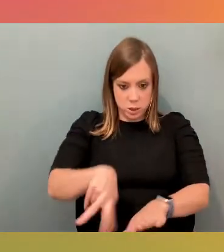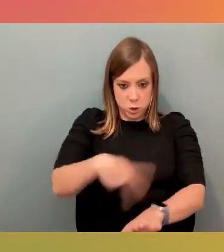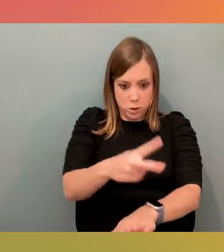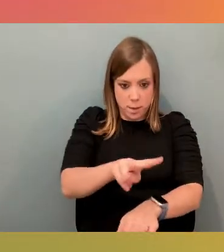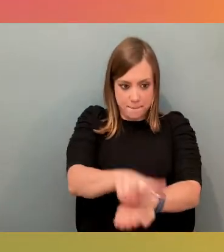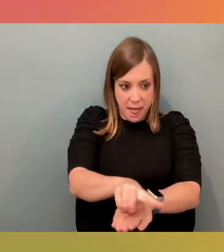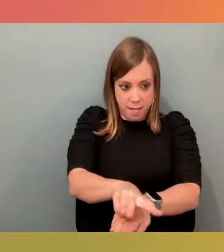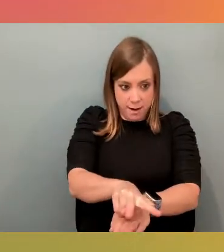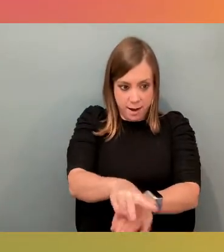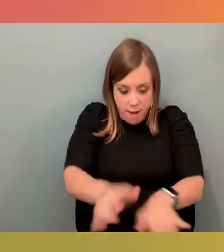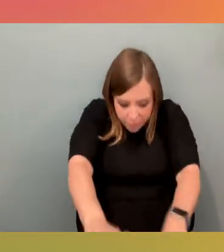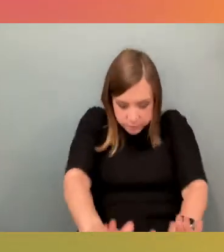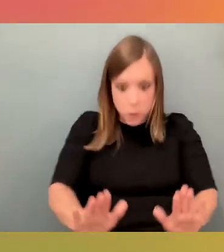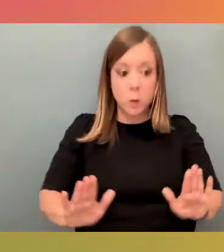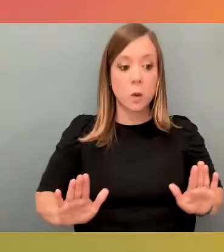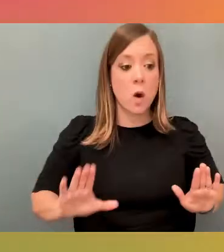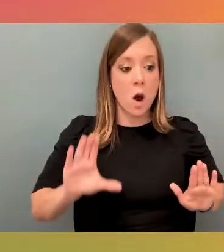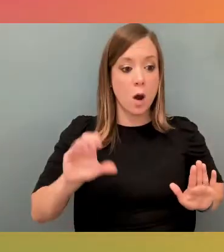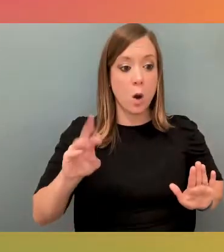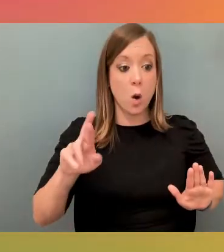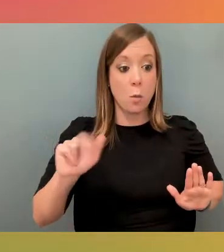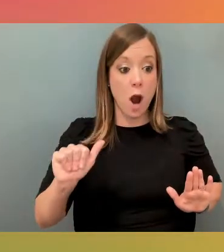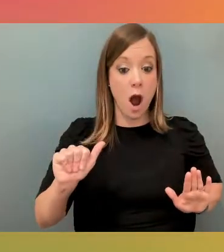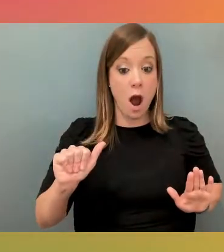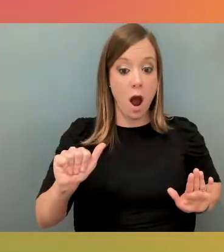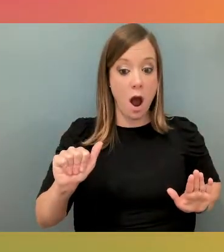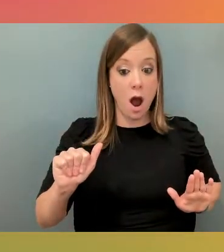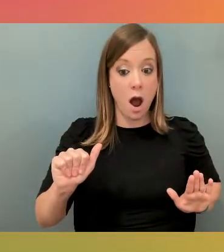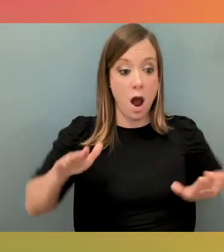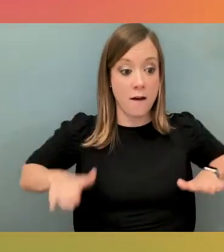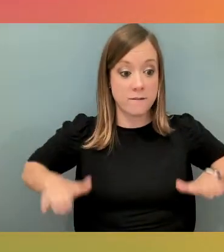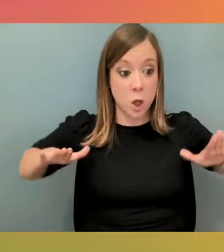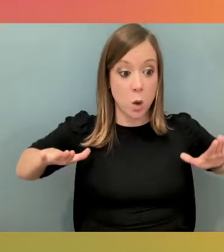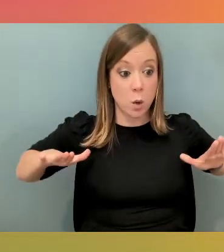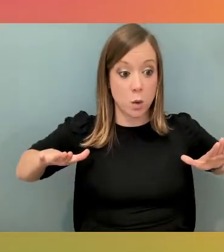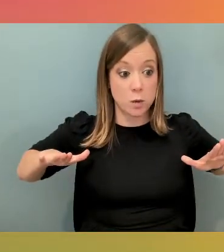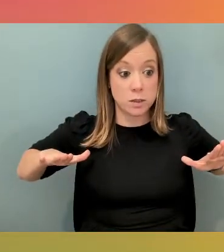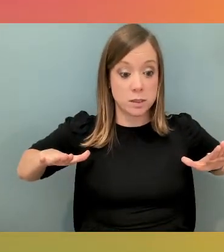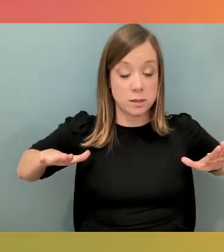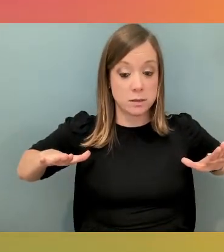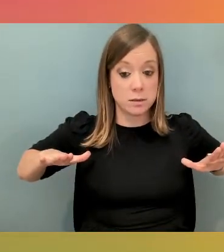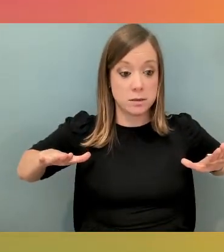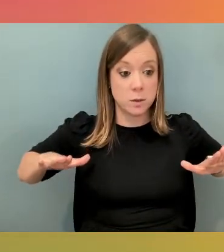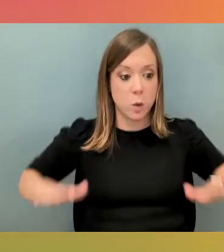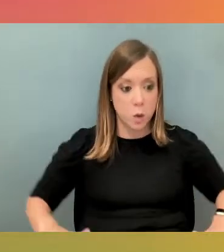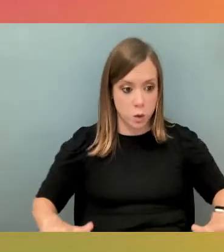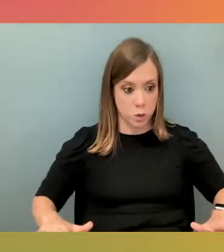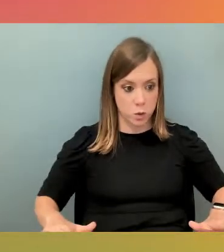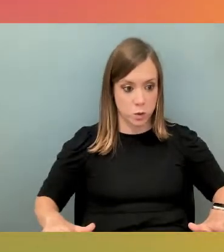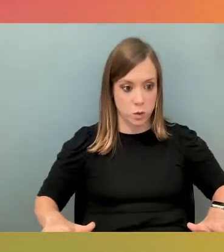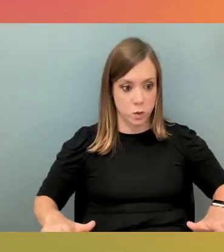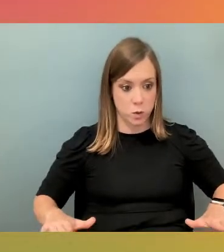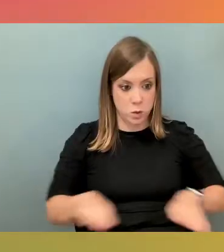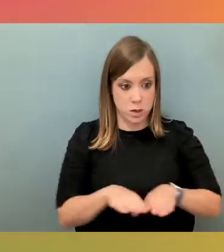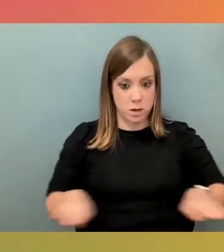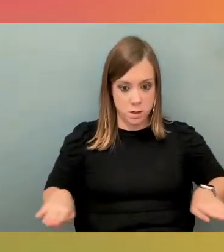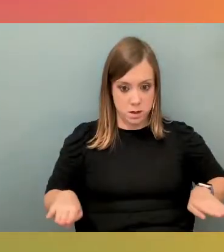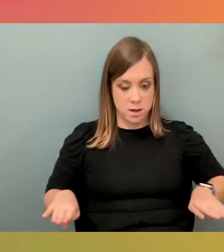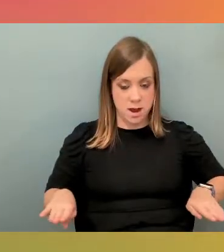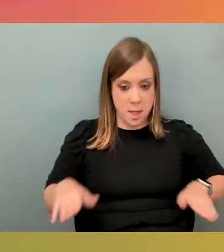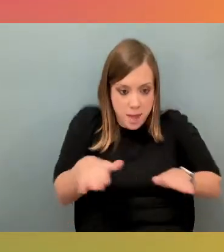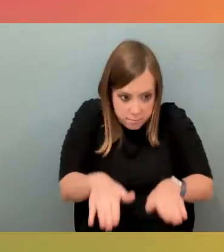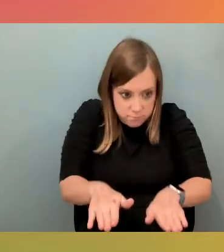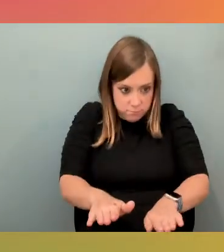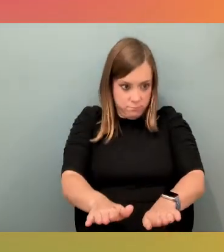cobra pose with the option to activate it. Float the hands and plant the hands and lift up and back